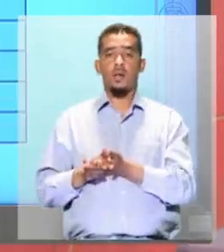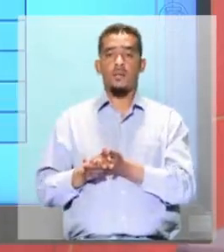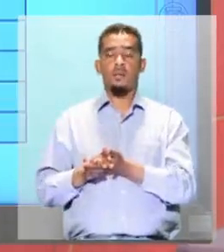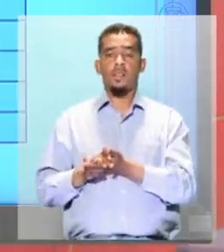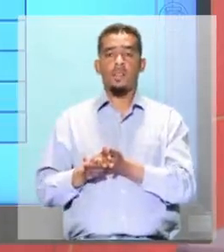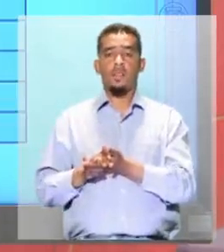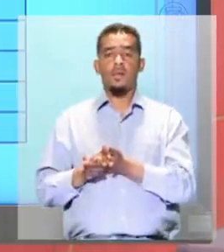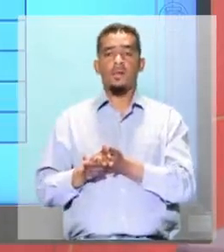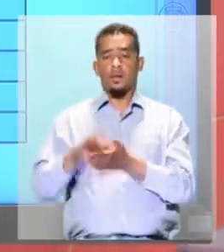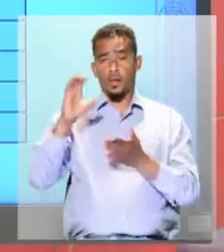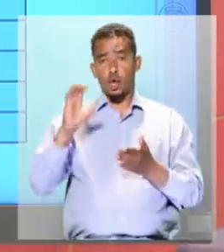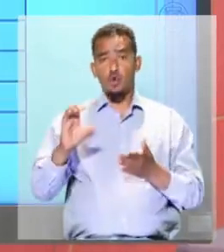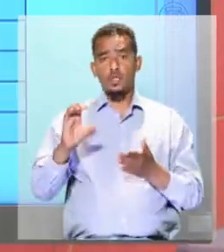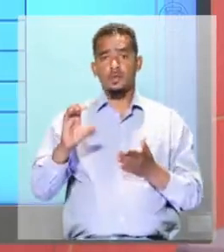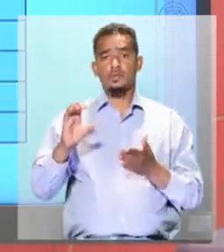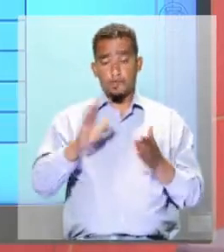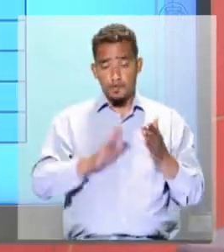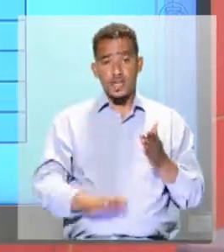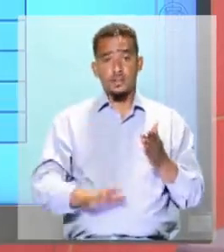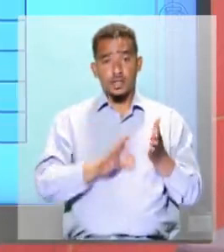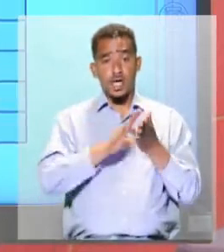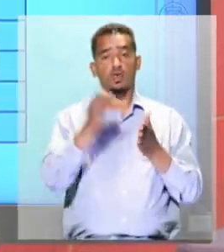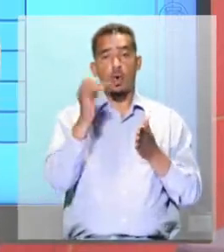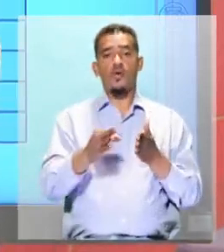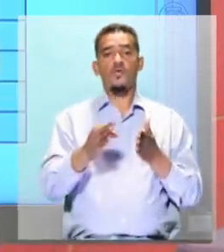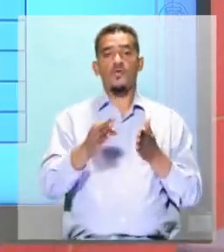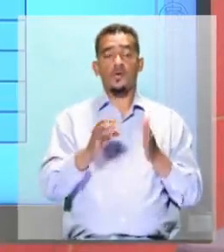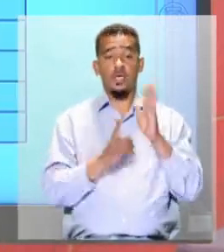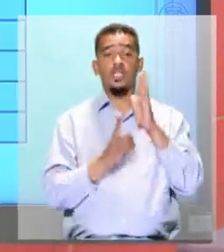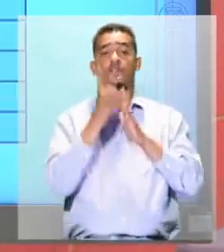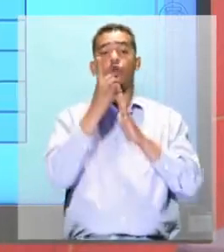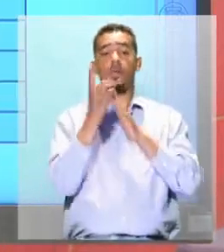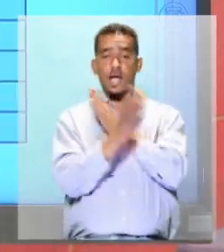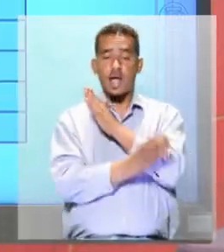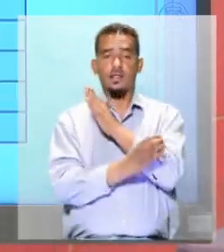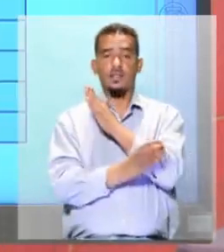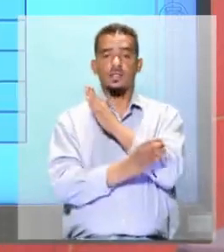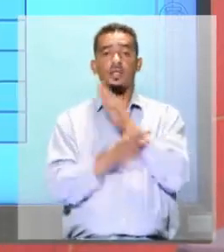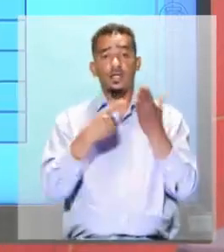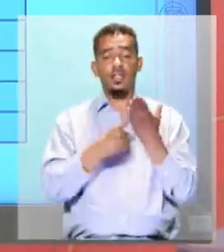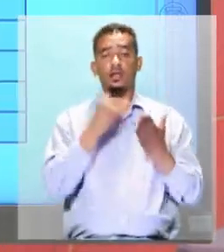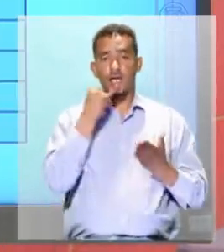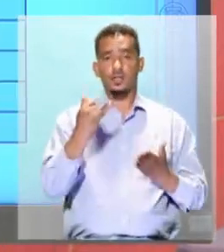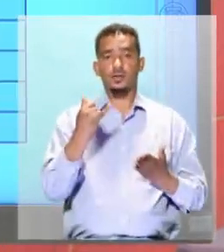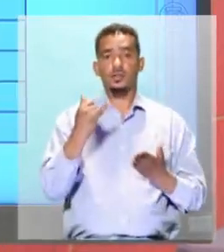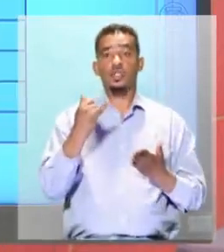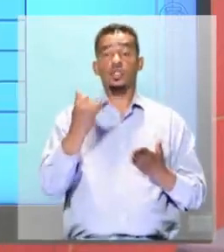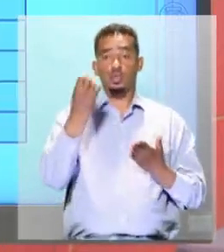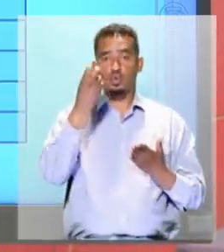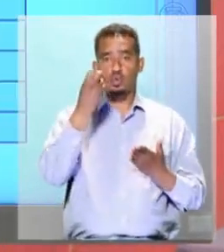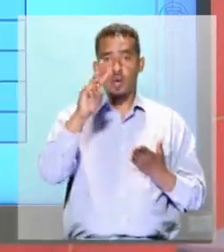The crude birth rate of developed country, it is